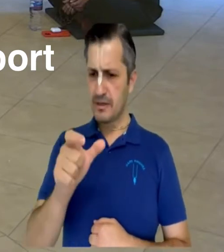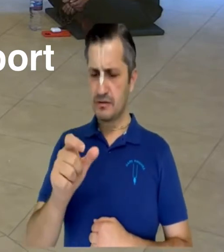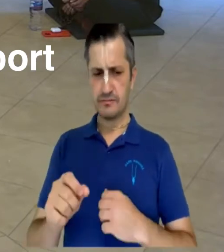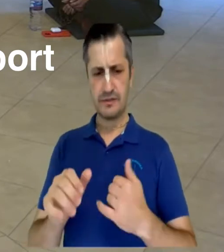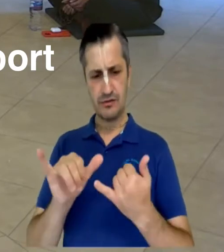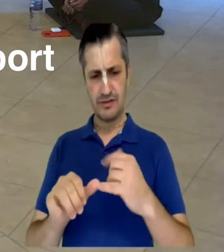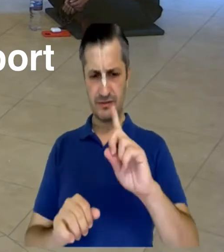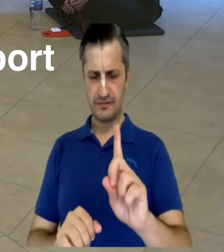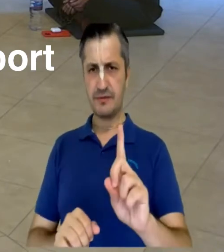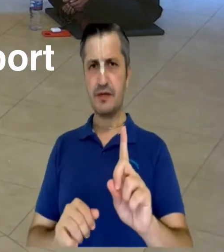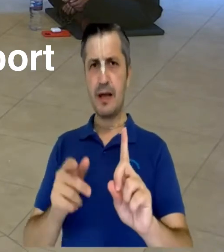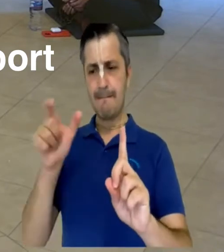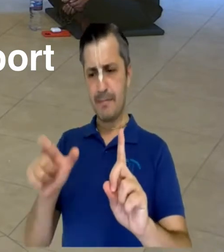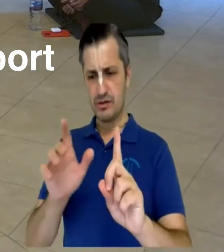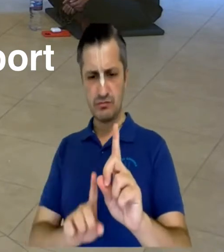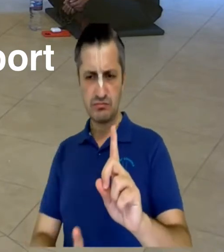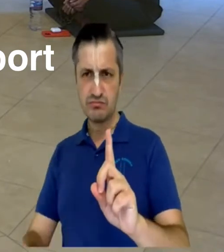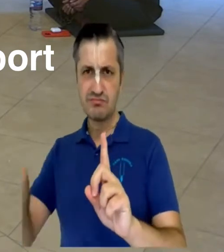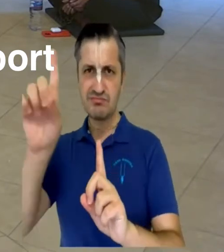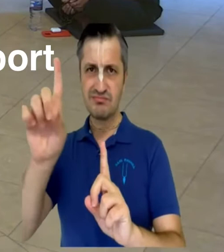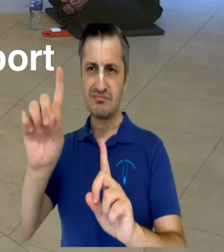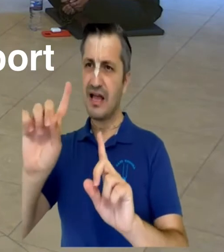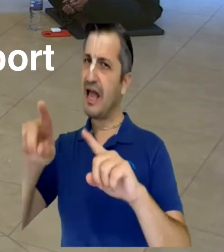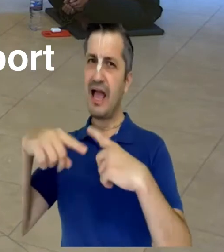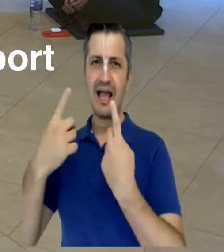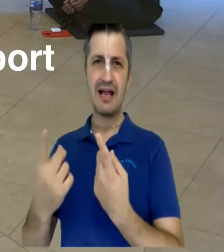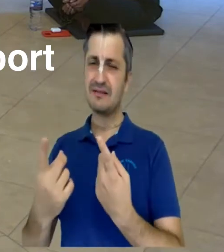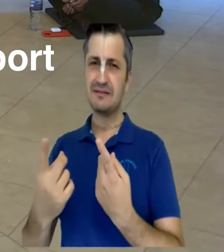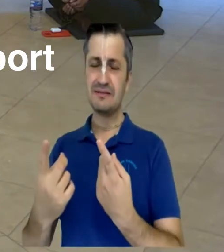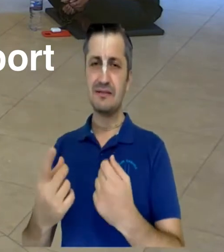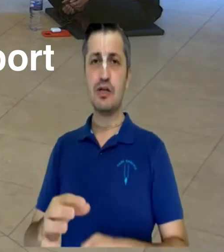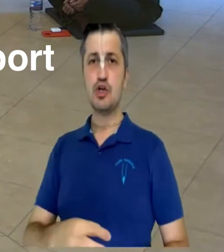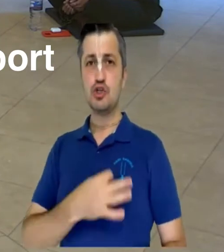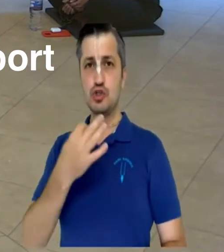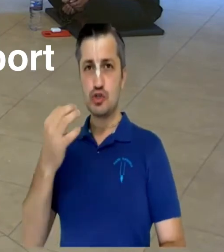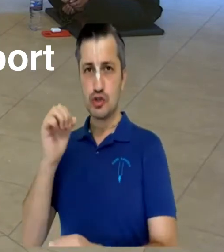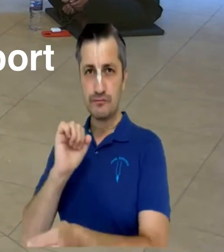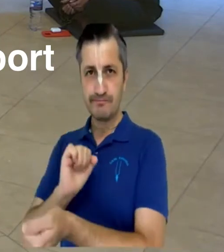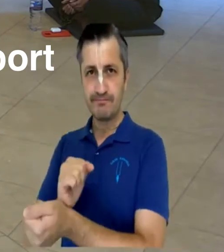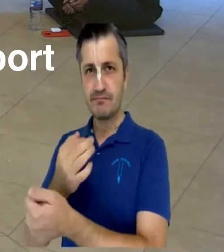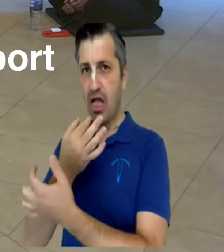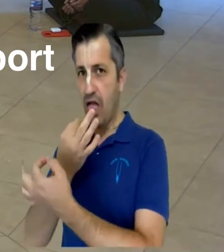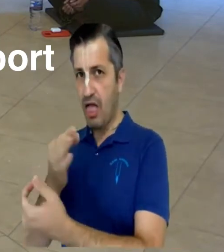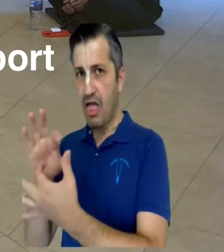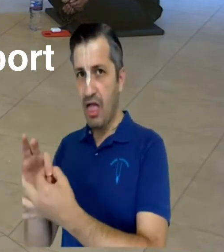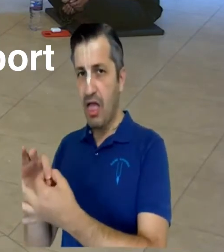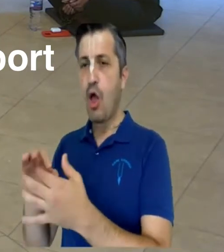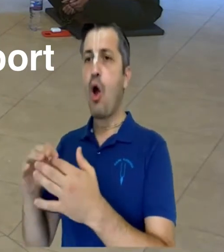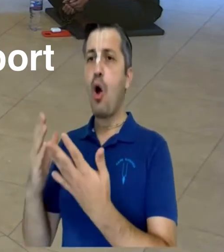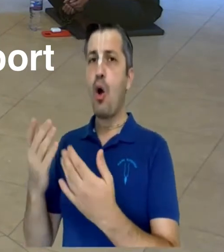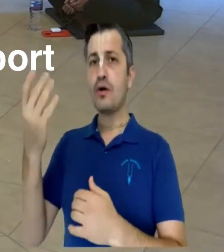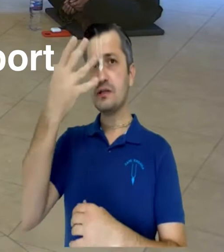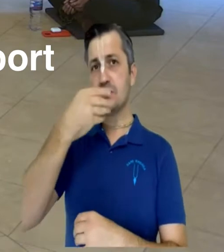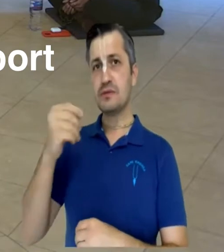the conditioned soul nor the liberated soul. He is therefore the greatest of personalities. Now